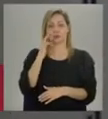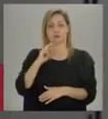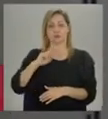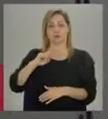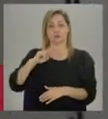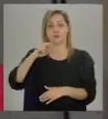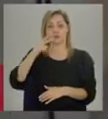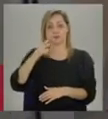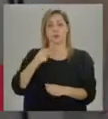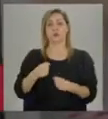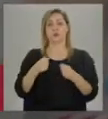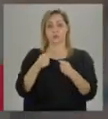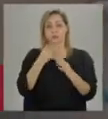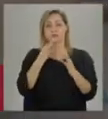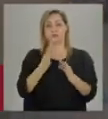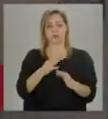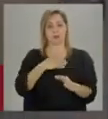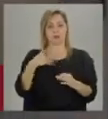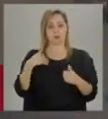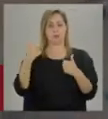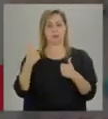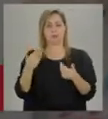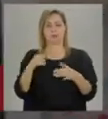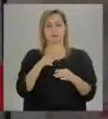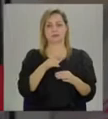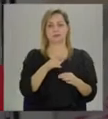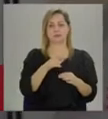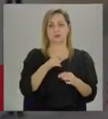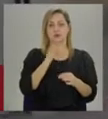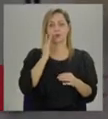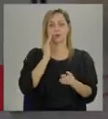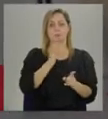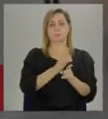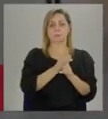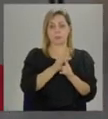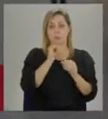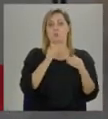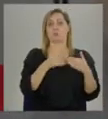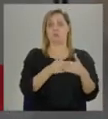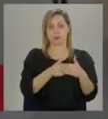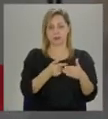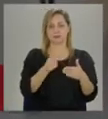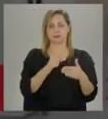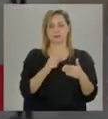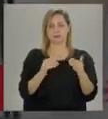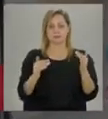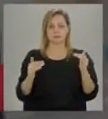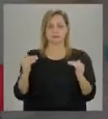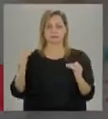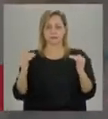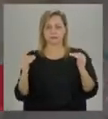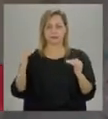actually completely recovered. The crucial point is that about the same number are dying. They're sort of neck and